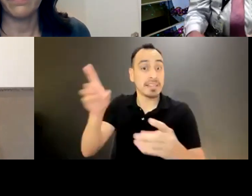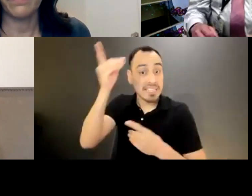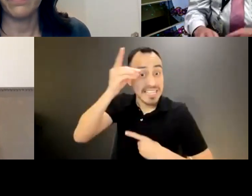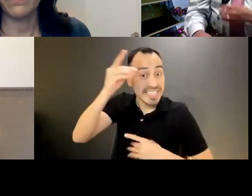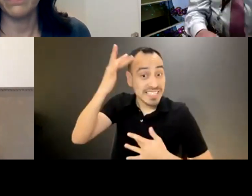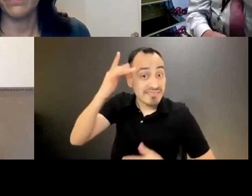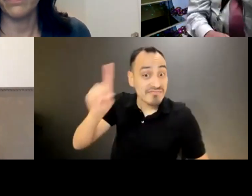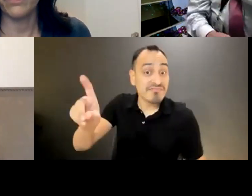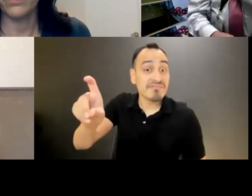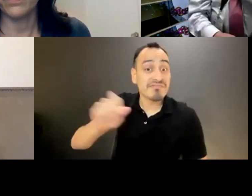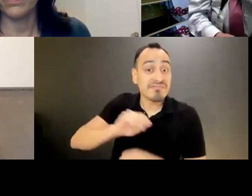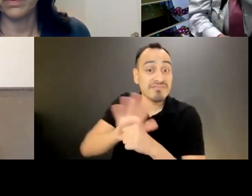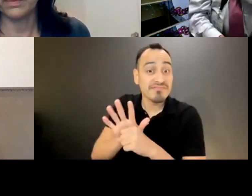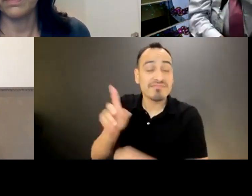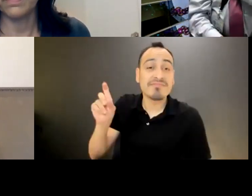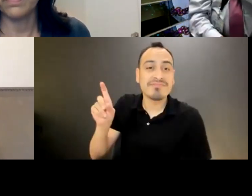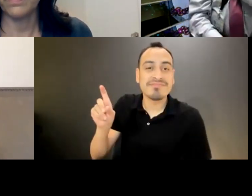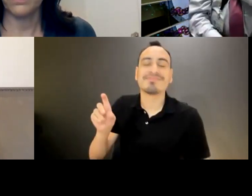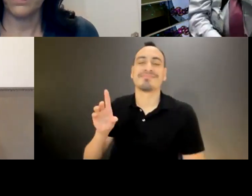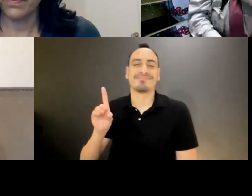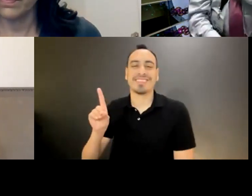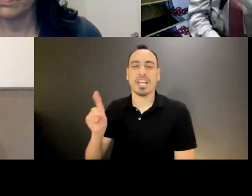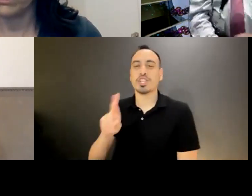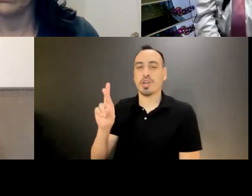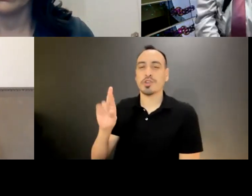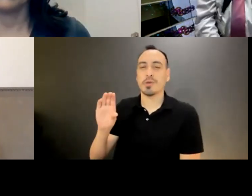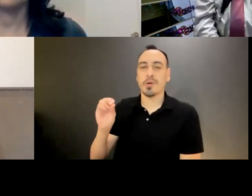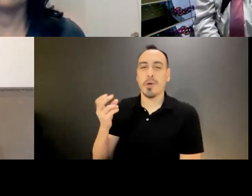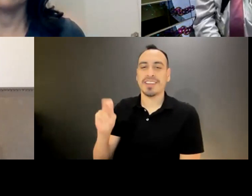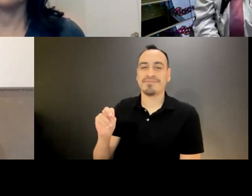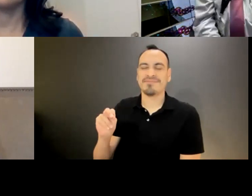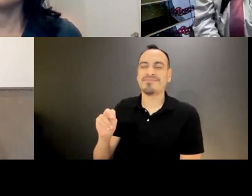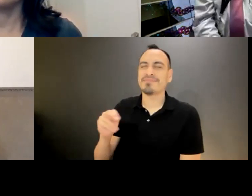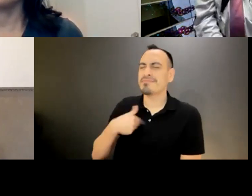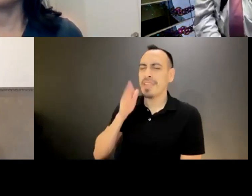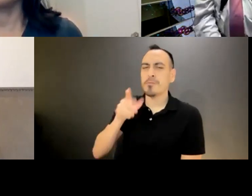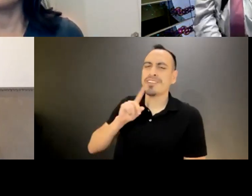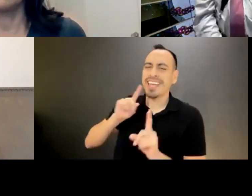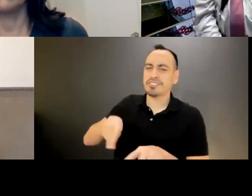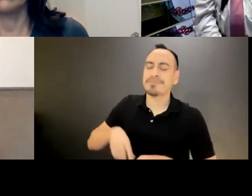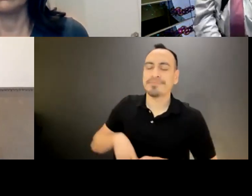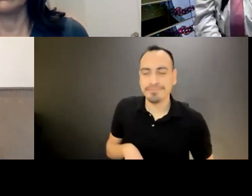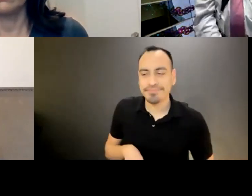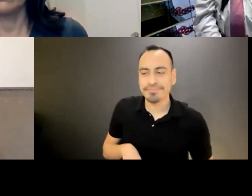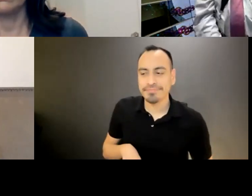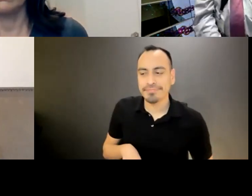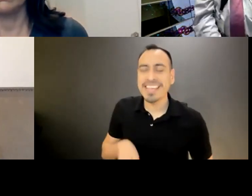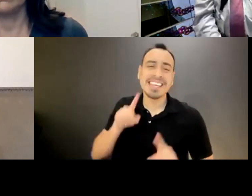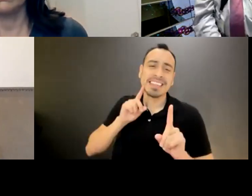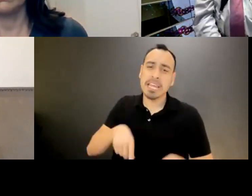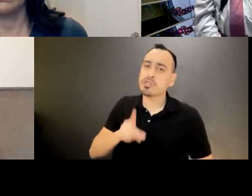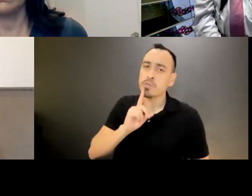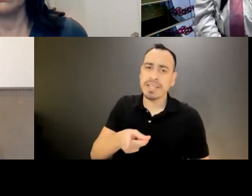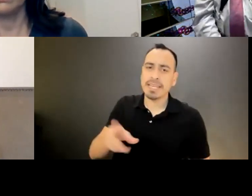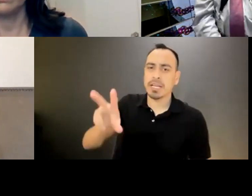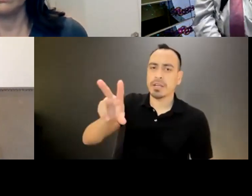Dr. Cohen? Yeah, I'll take that too. So I think the answer is going to be no, but I